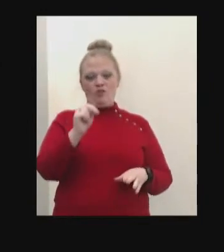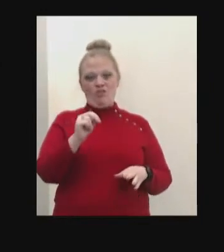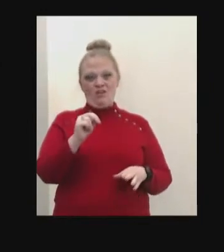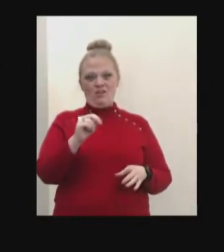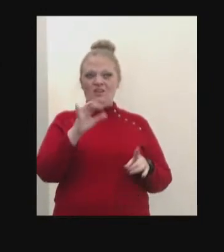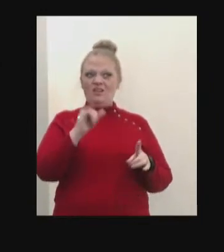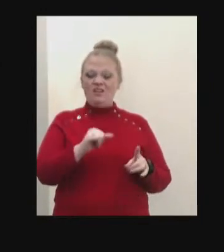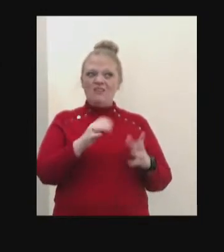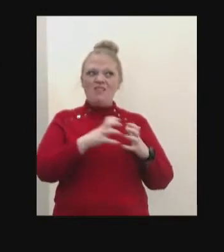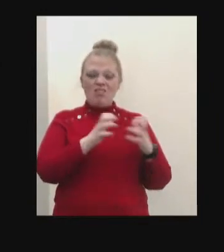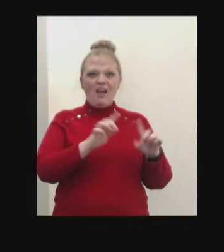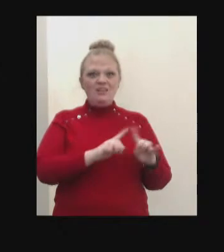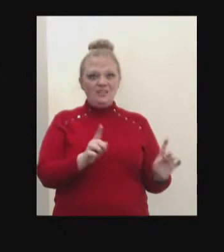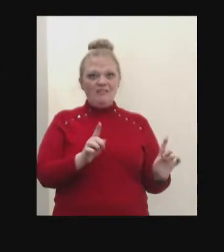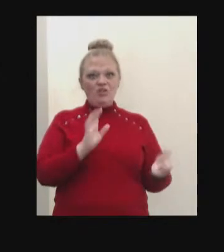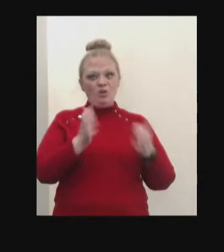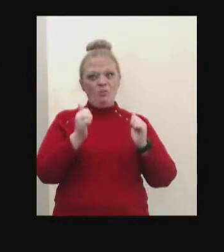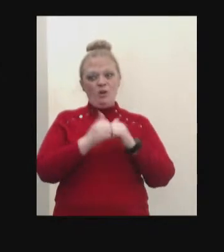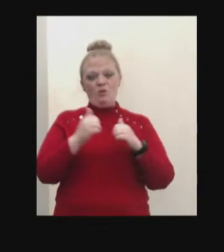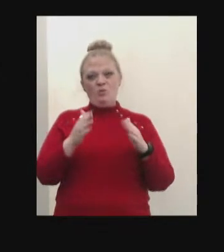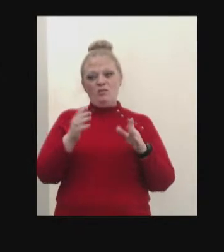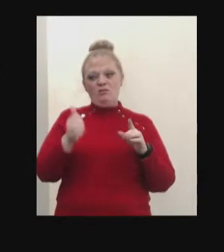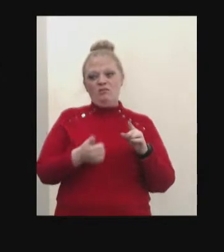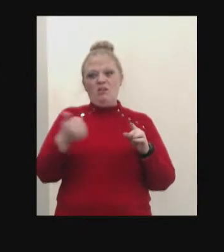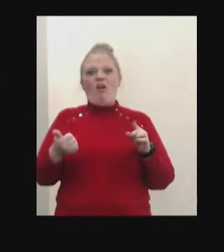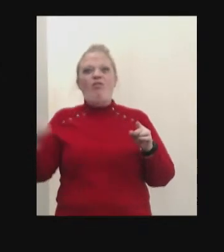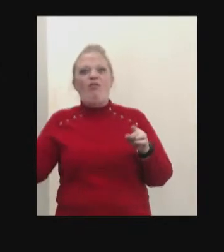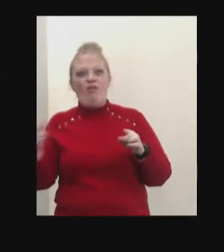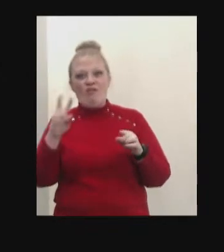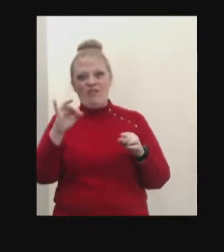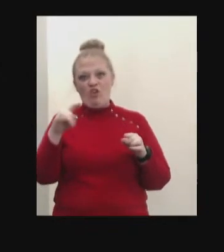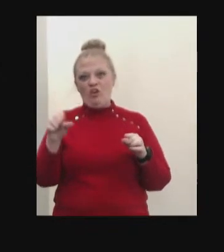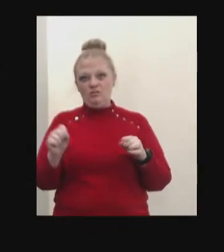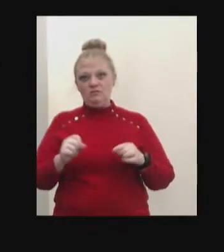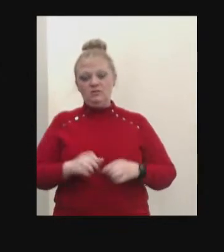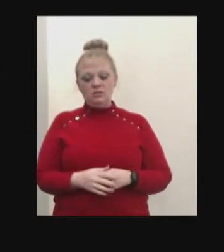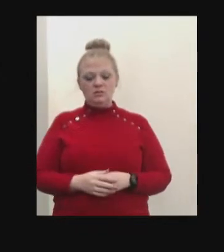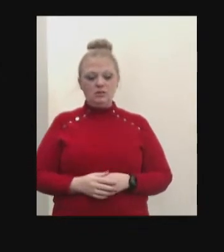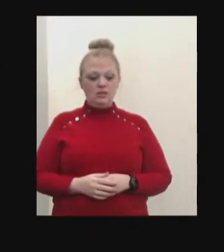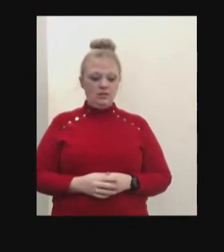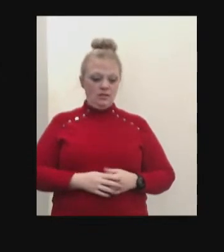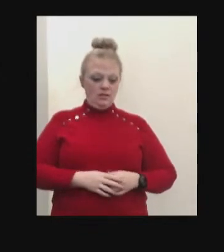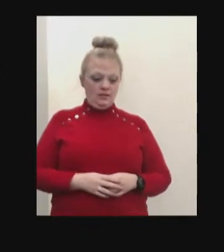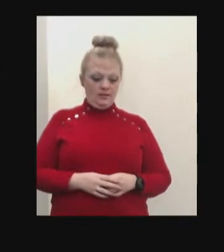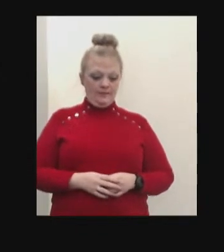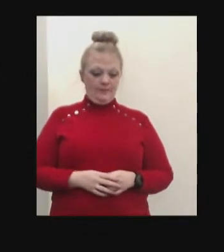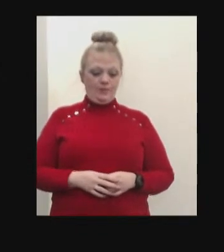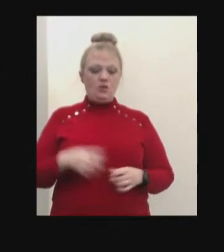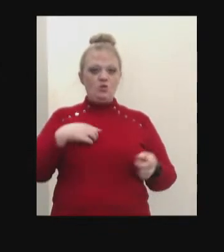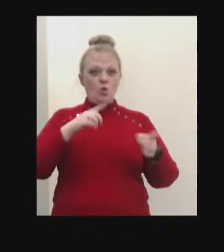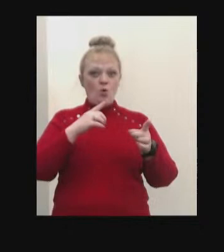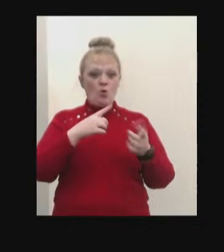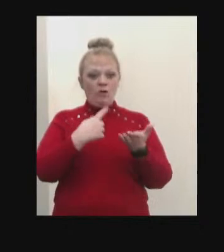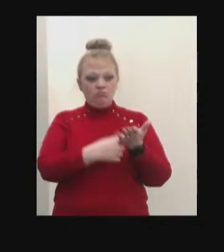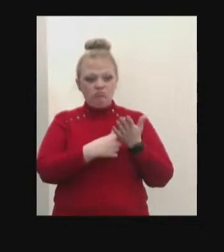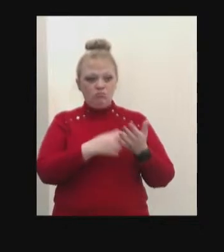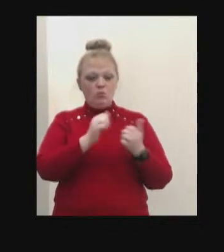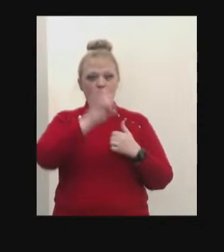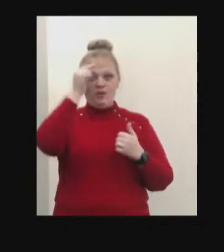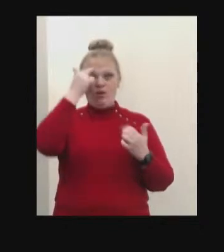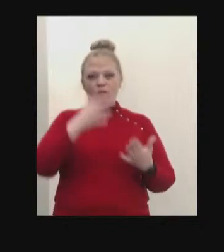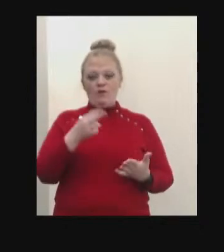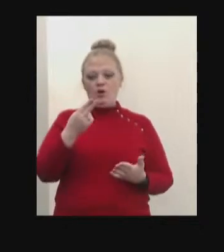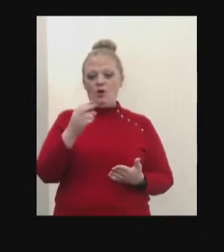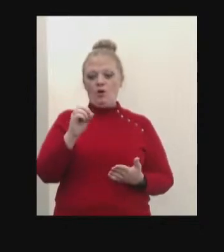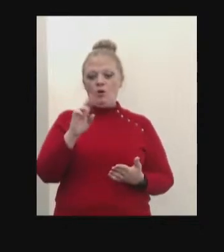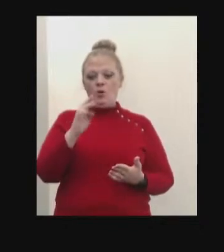ways than the prior variants associated with COVID-19. As a result, I spoke to Governor Hochul last week. Actually, I